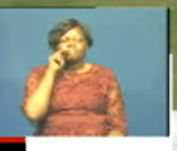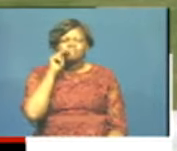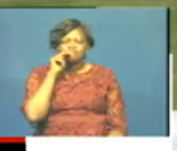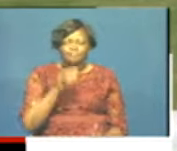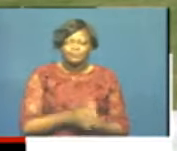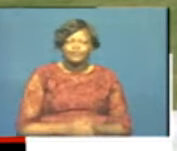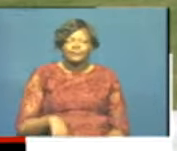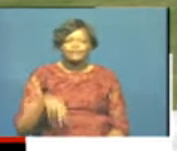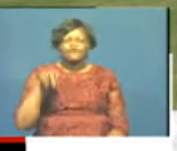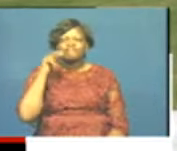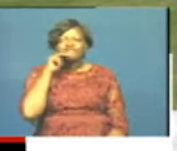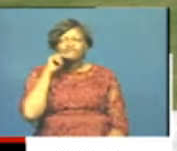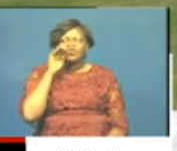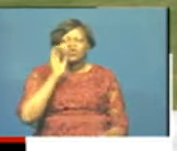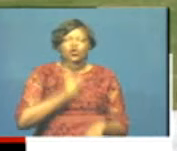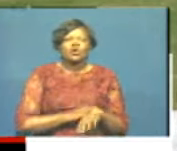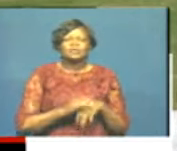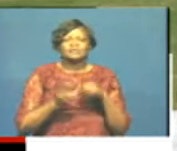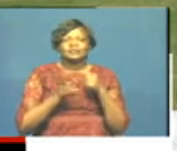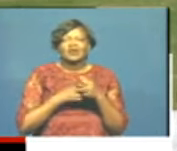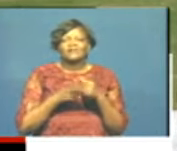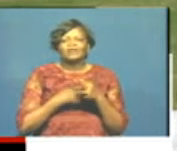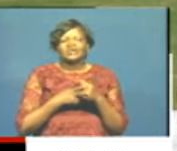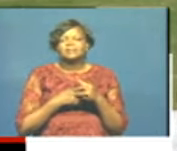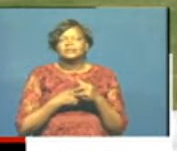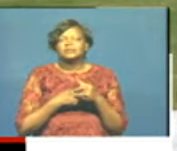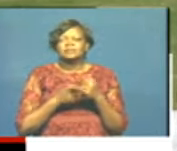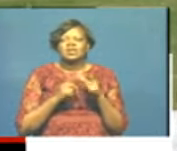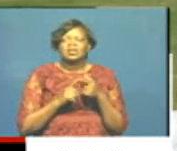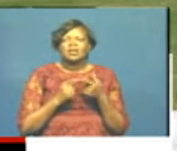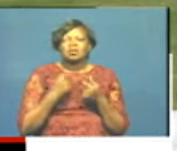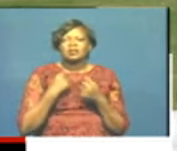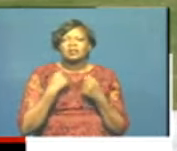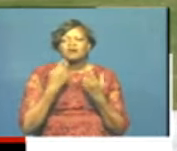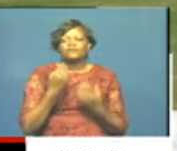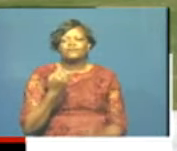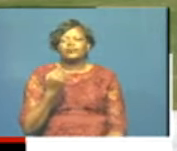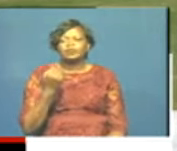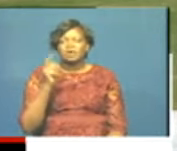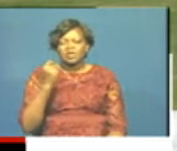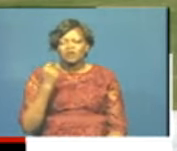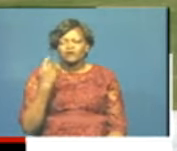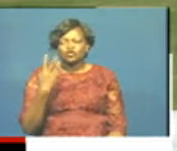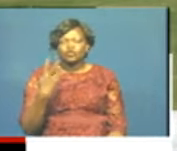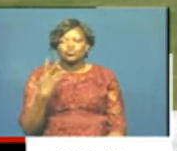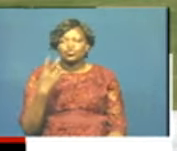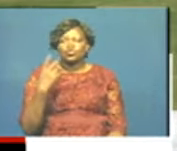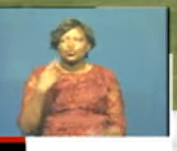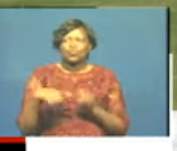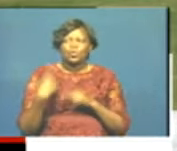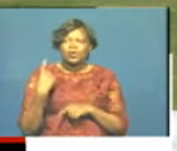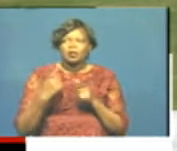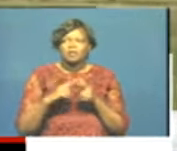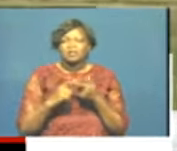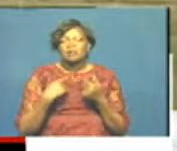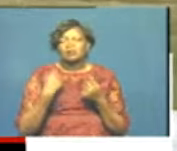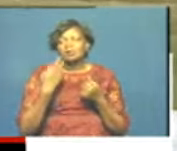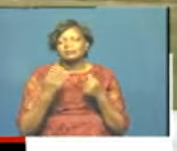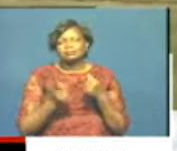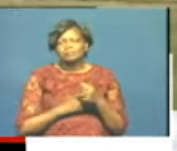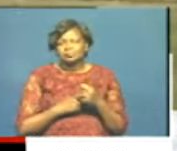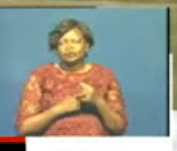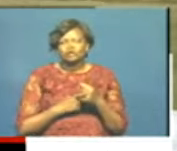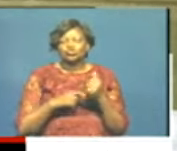could only manage 77 runs in 20 overs, handing Kenya a 42-run win. Salome Sande top scored for Nigeria with 36 runs of